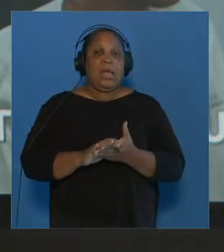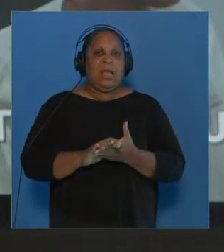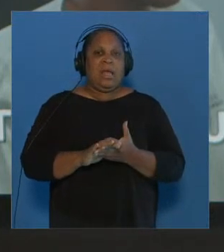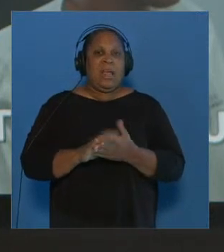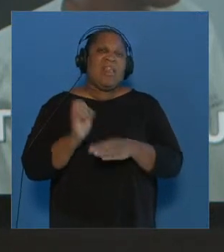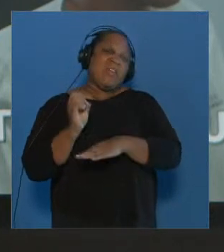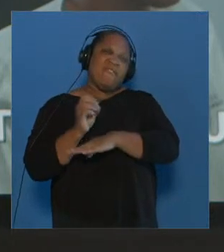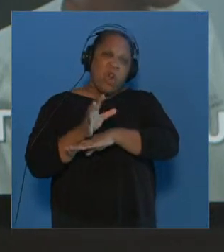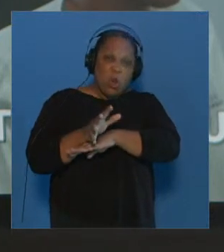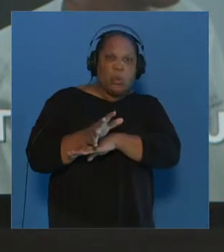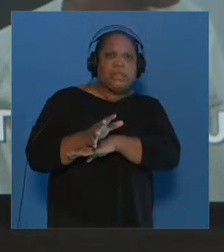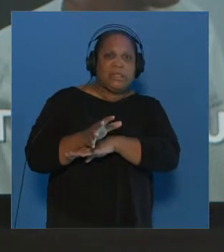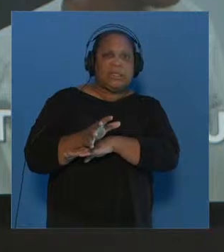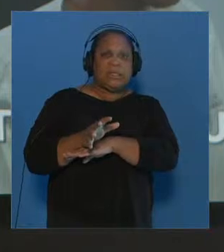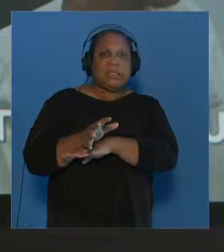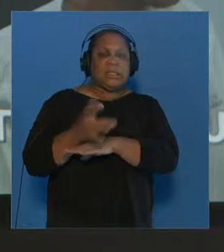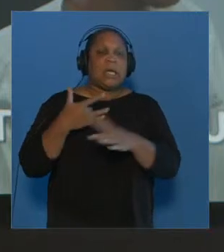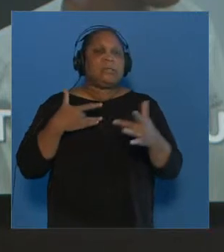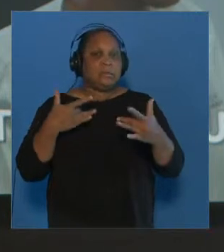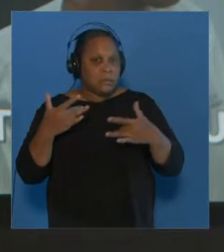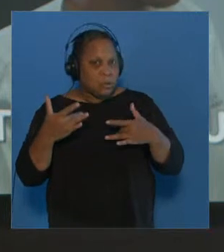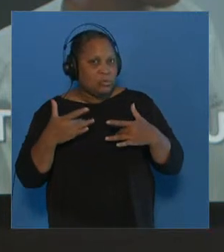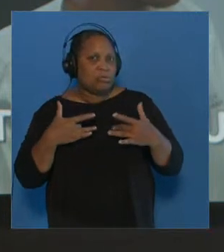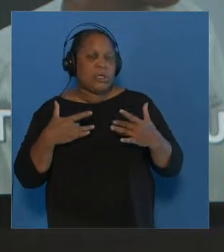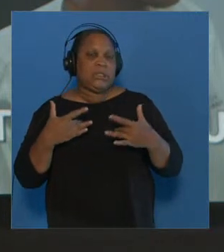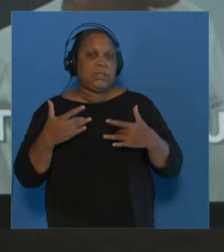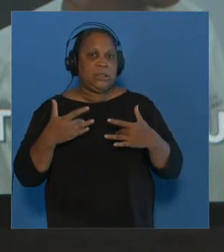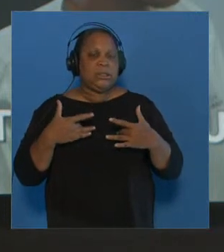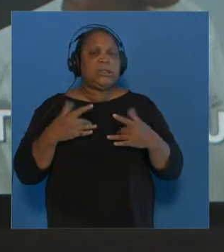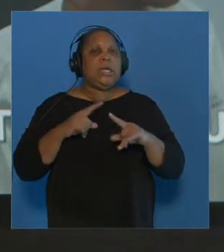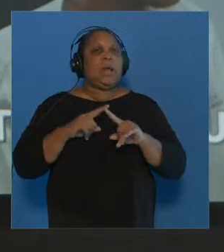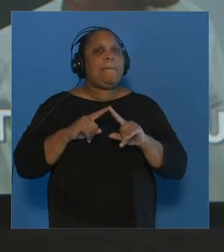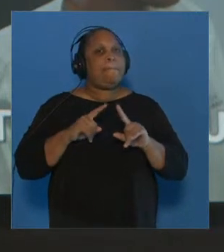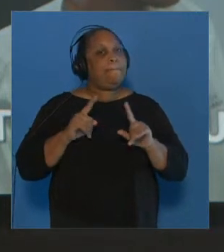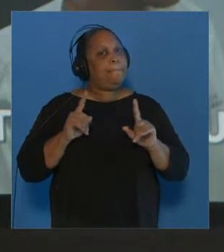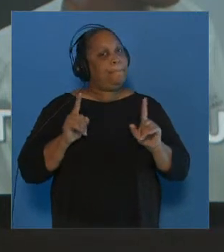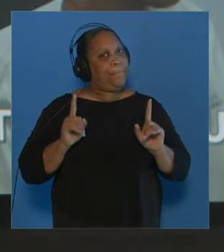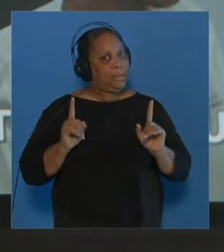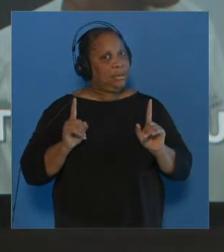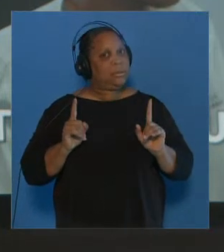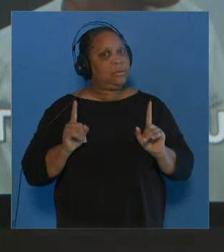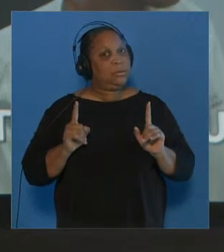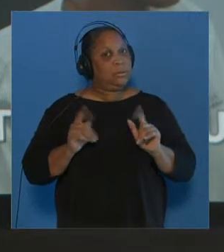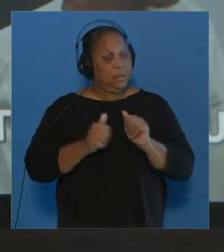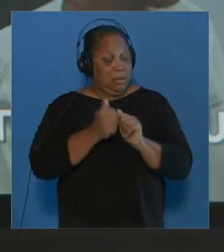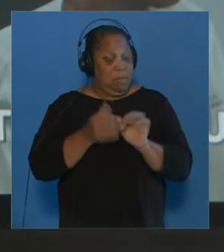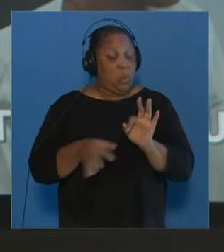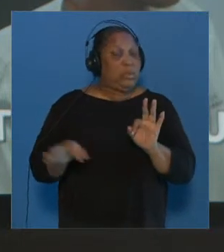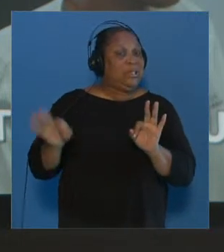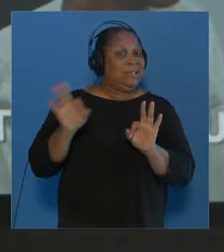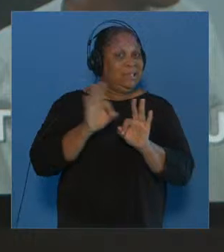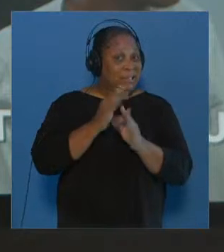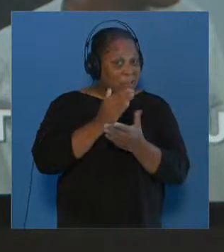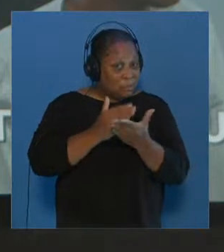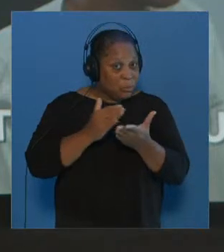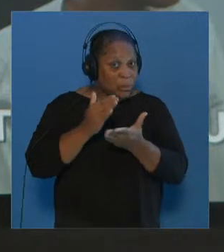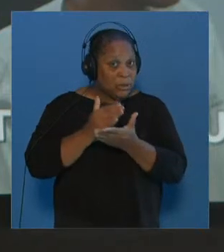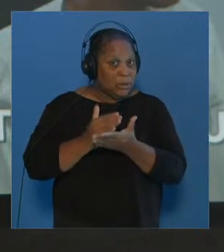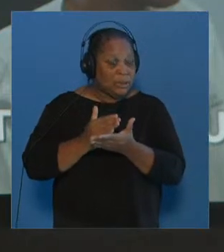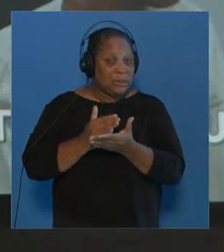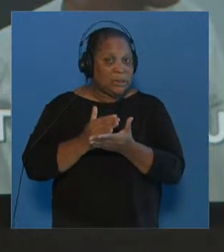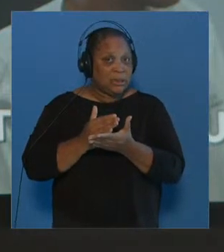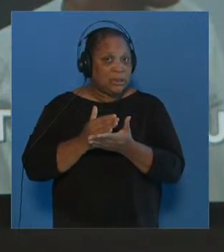influences our considerations. But I guess the most significant portion of that is